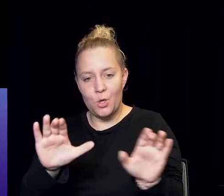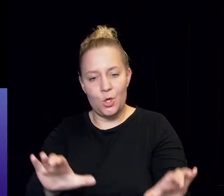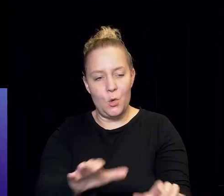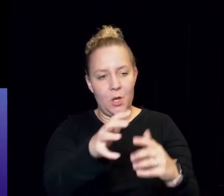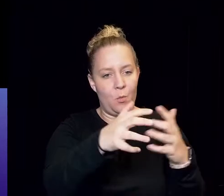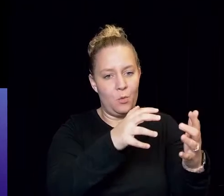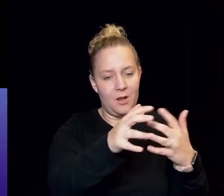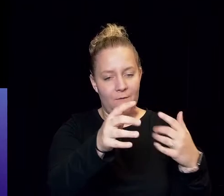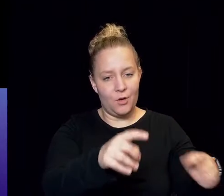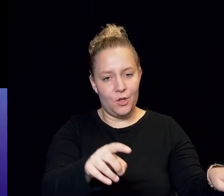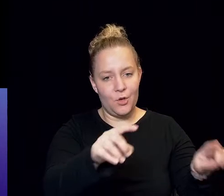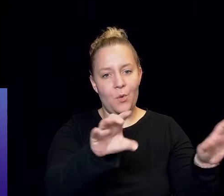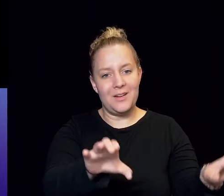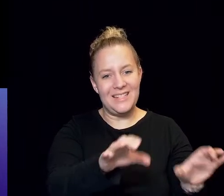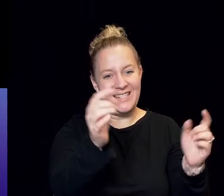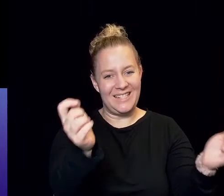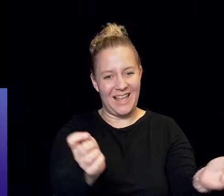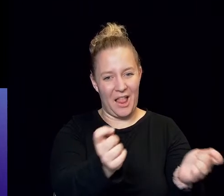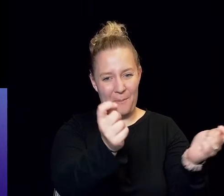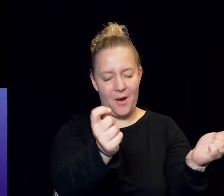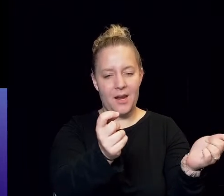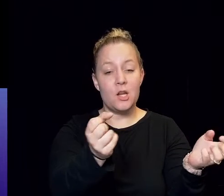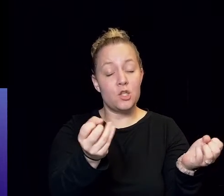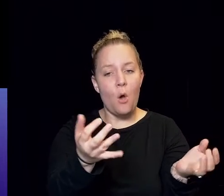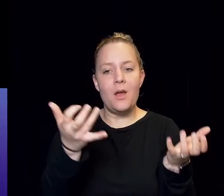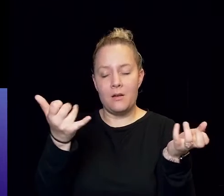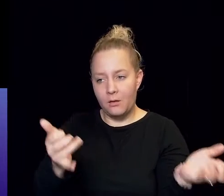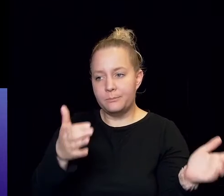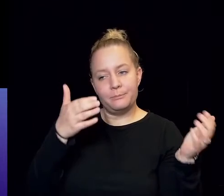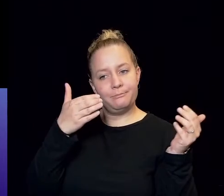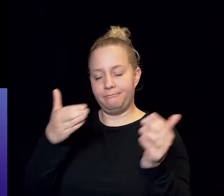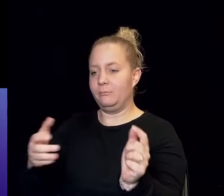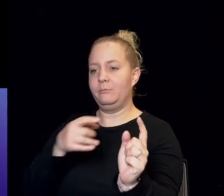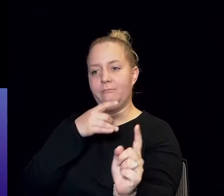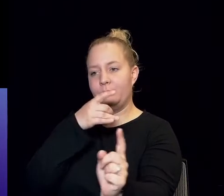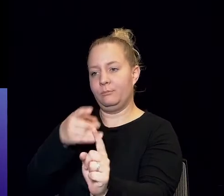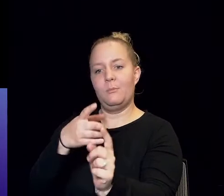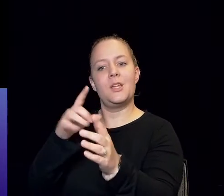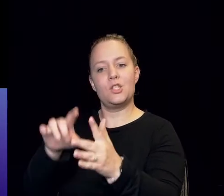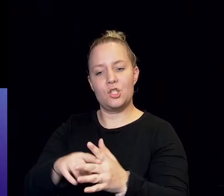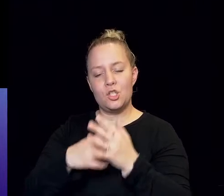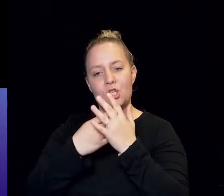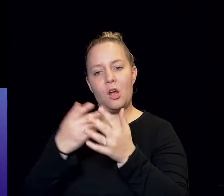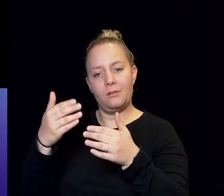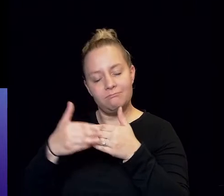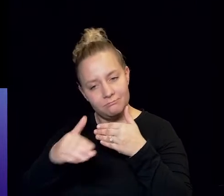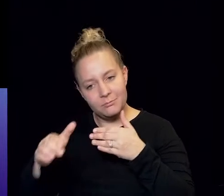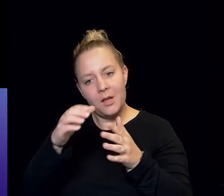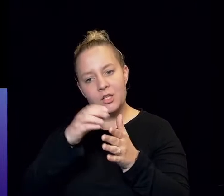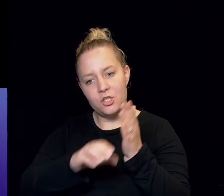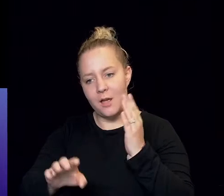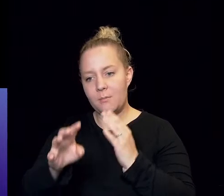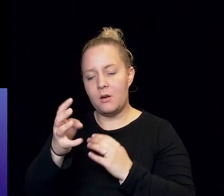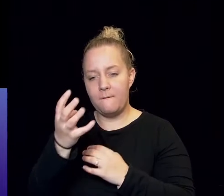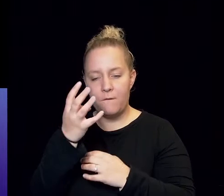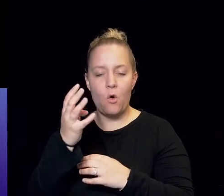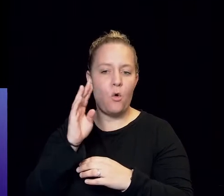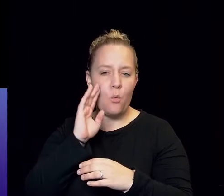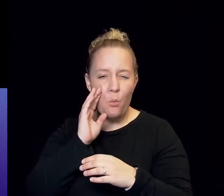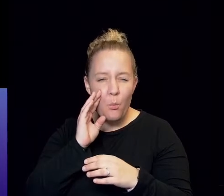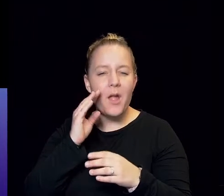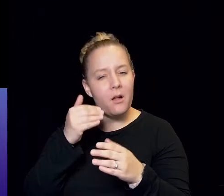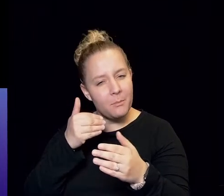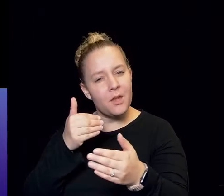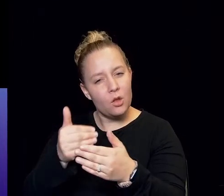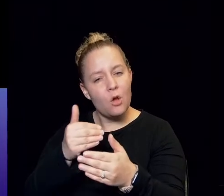did to celebrate. So let's jump on in to the rest of chapter 4. This will carry us through, not quite all the